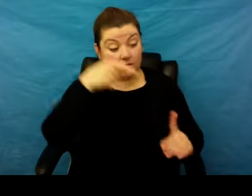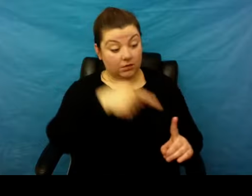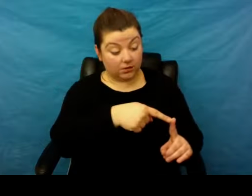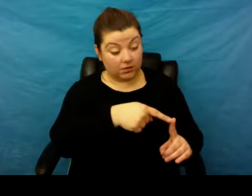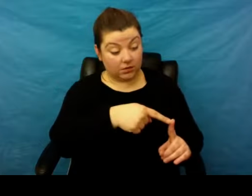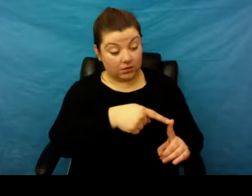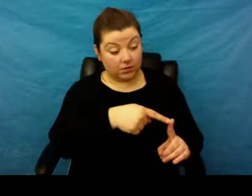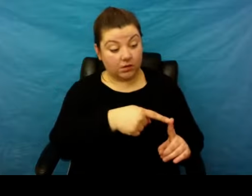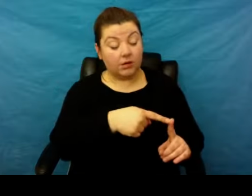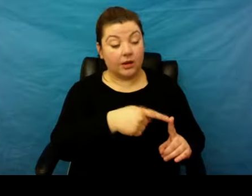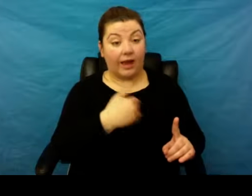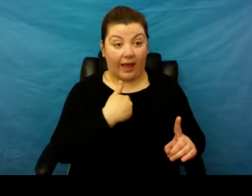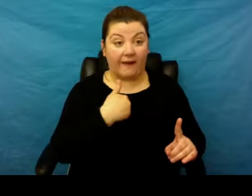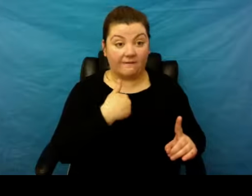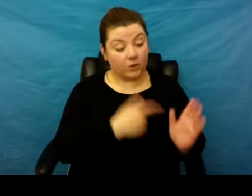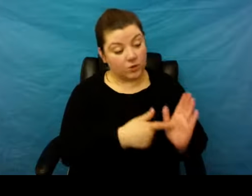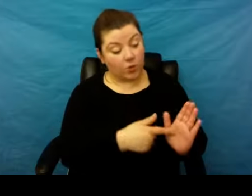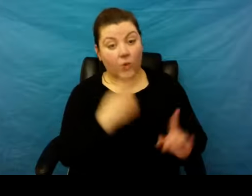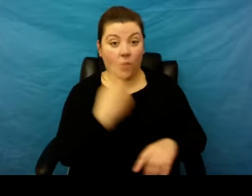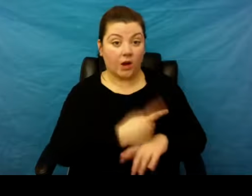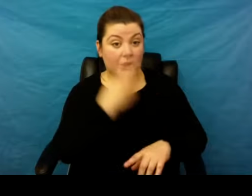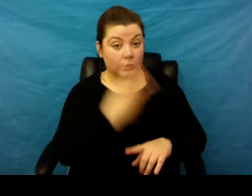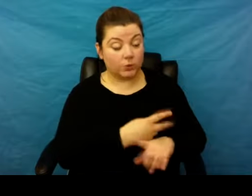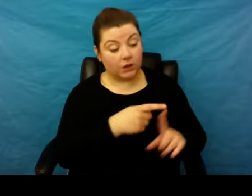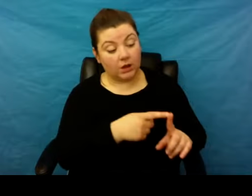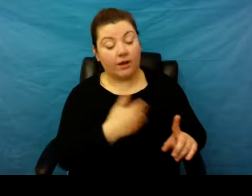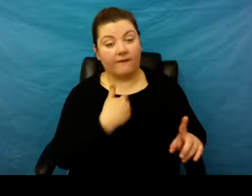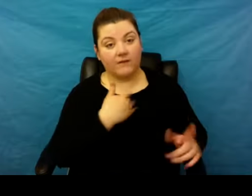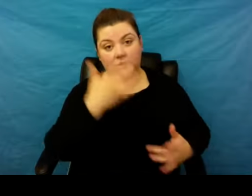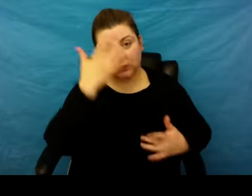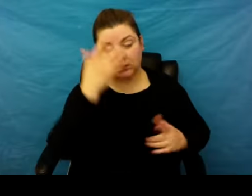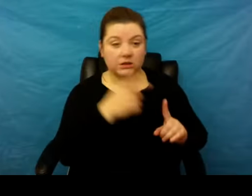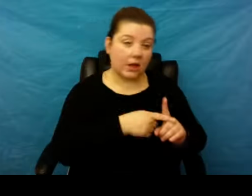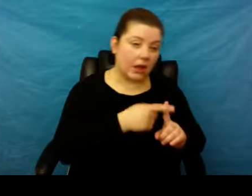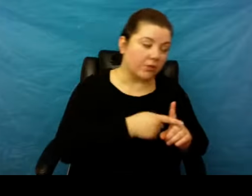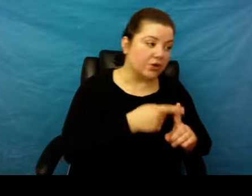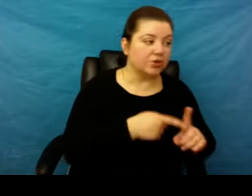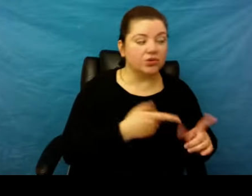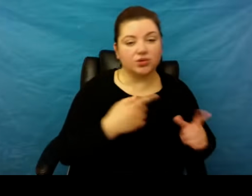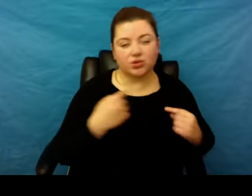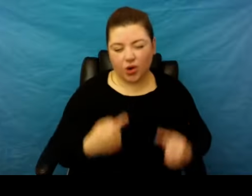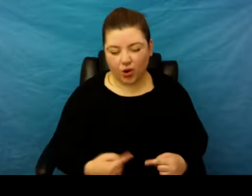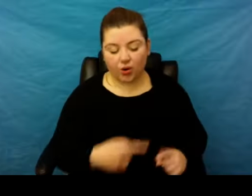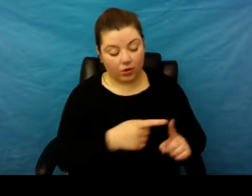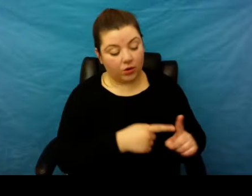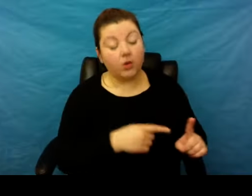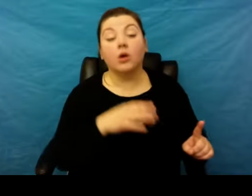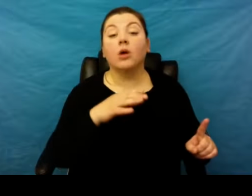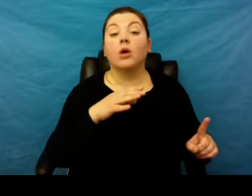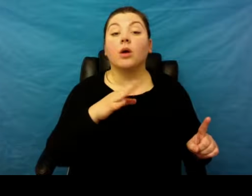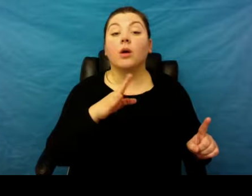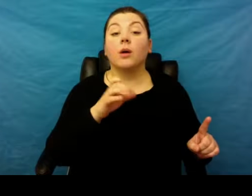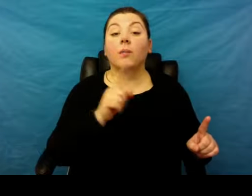from becomes symptomatic in 1 to 2 days. So it's likely that people who get this disease